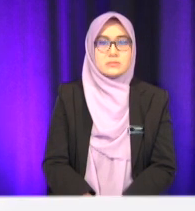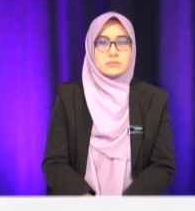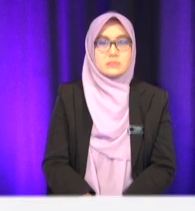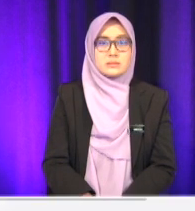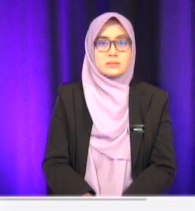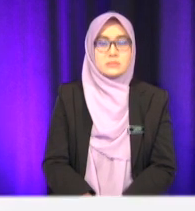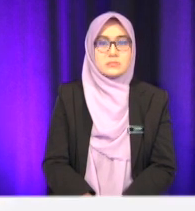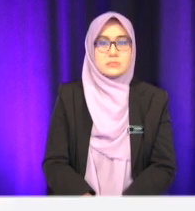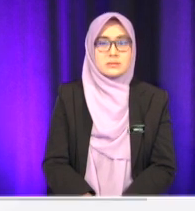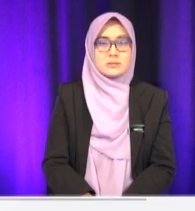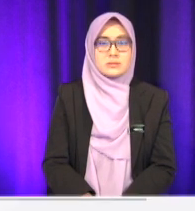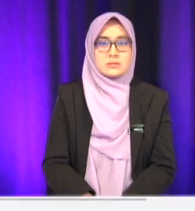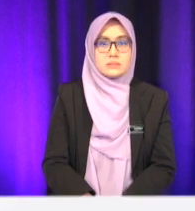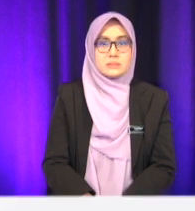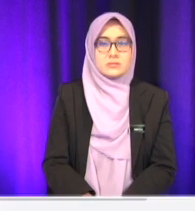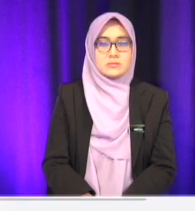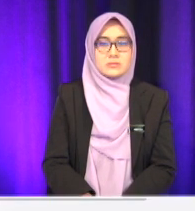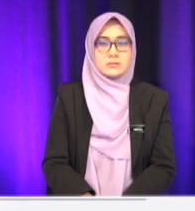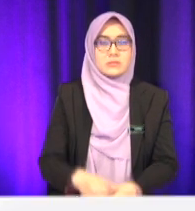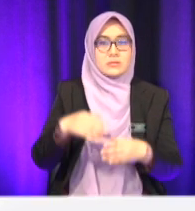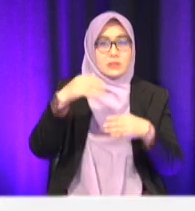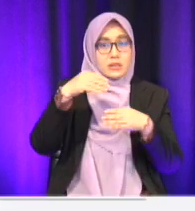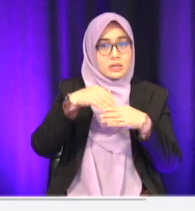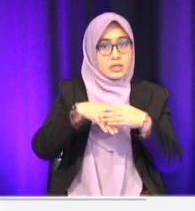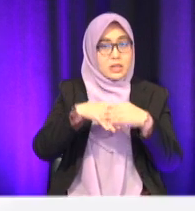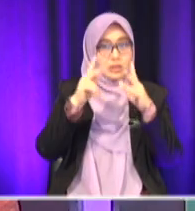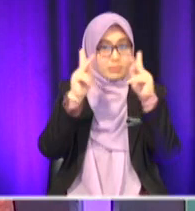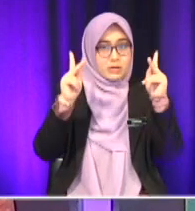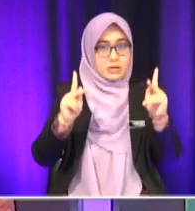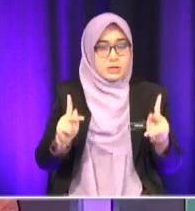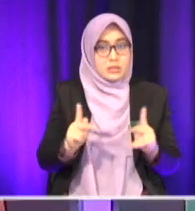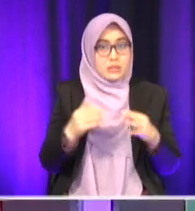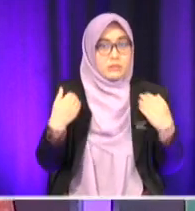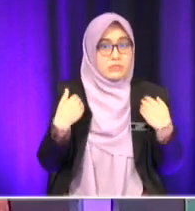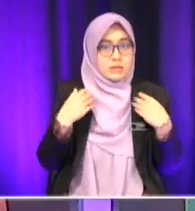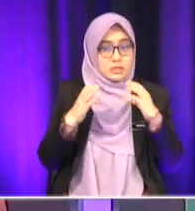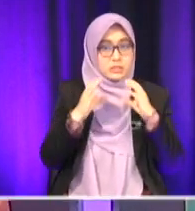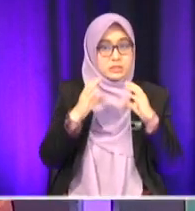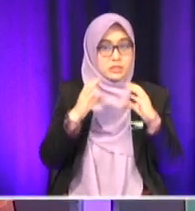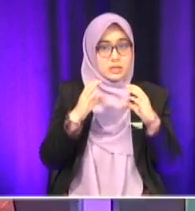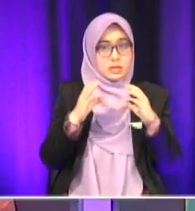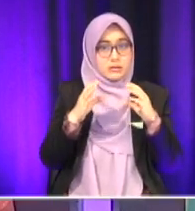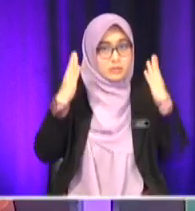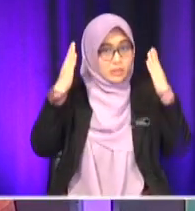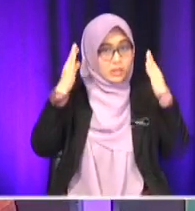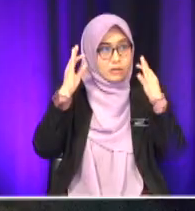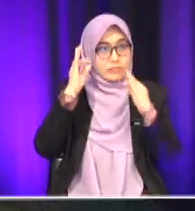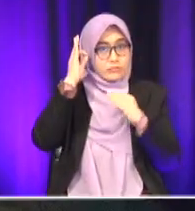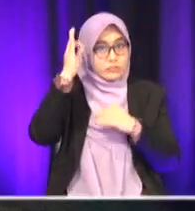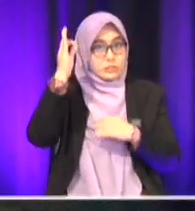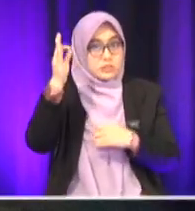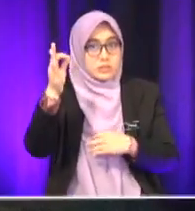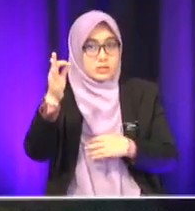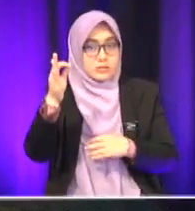anything in the paragraph talks about the future of her children? Not in this